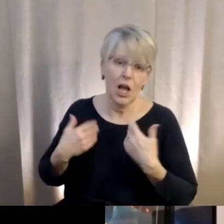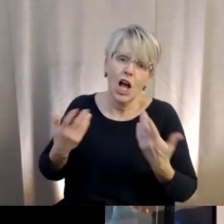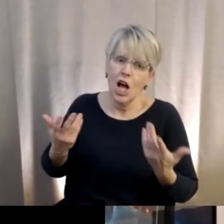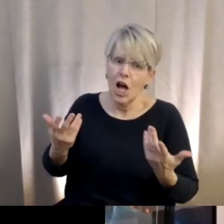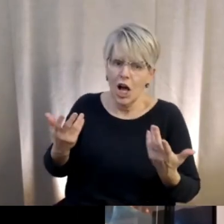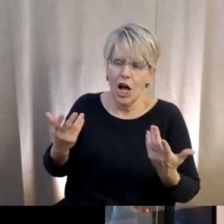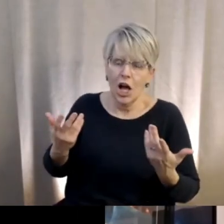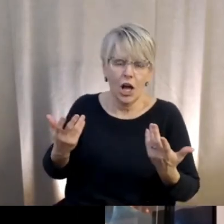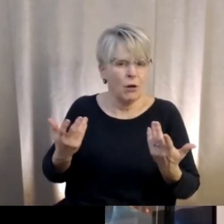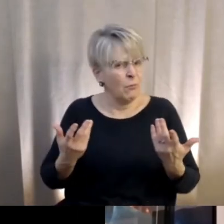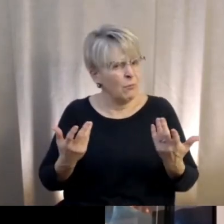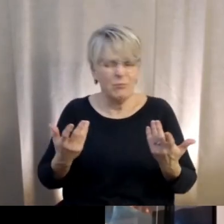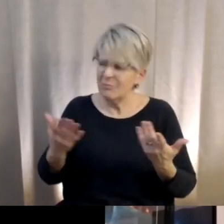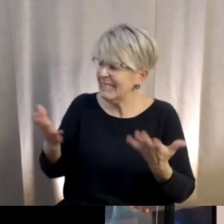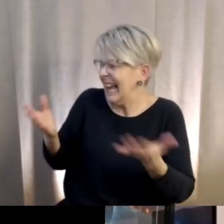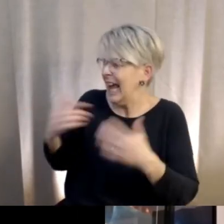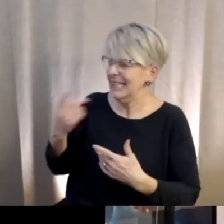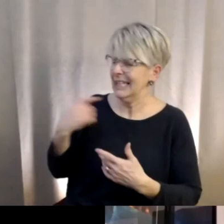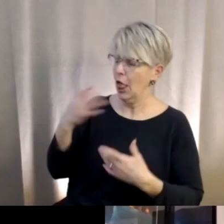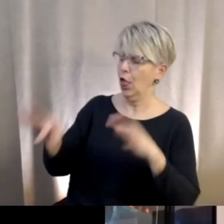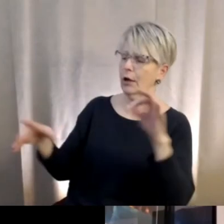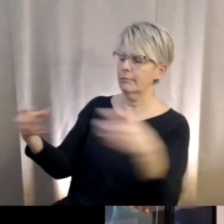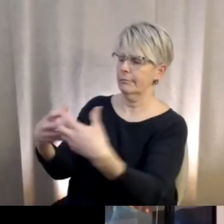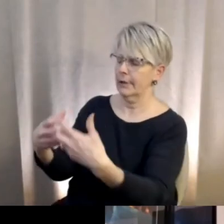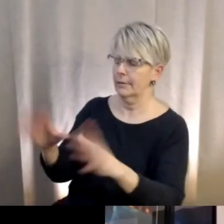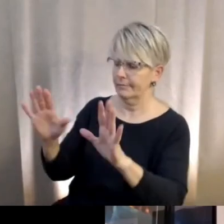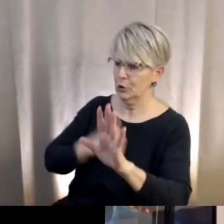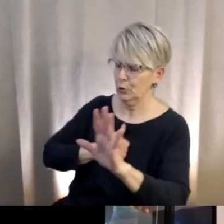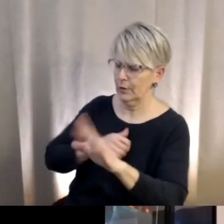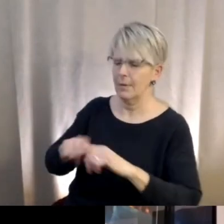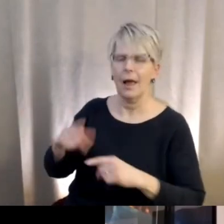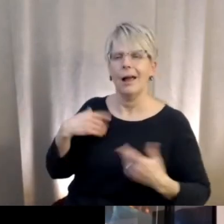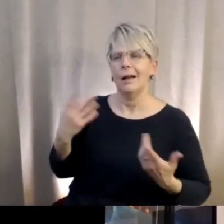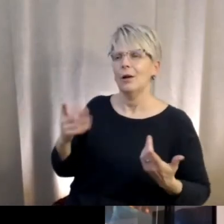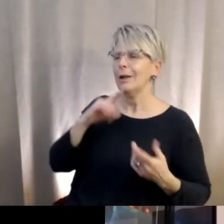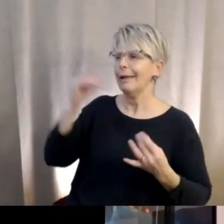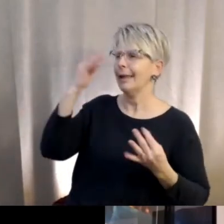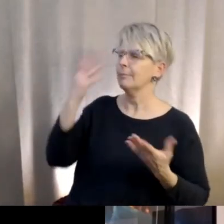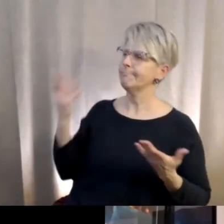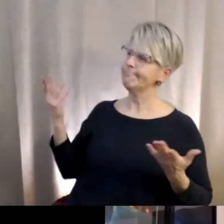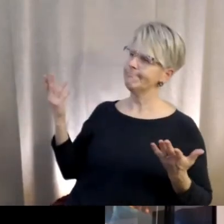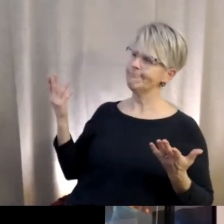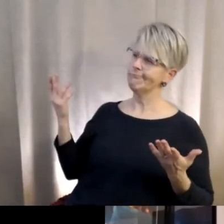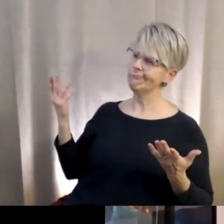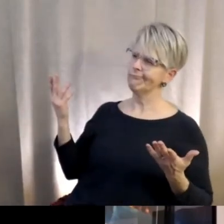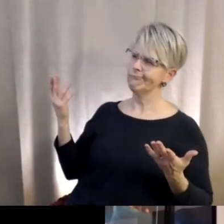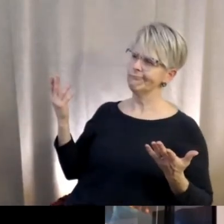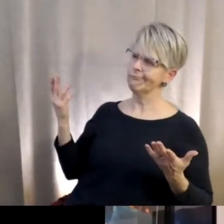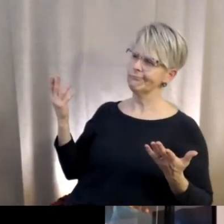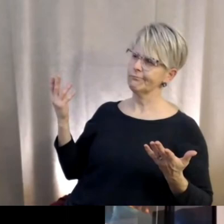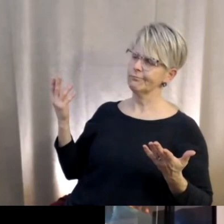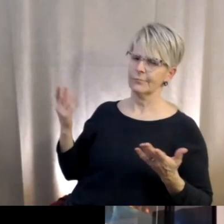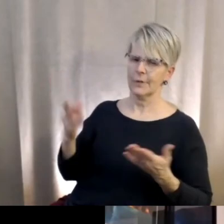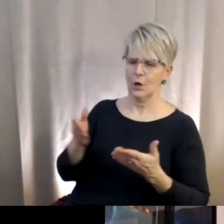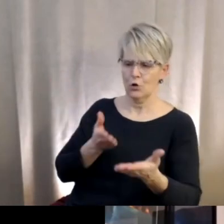yeah, I sort of mixed two questions together. So apologies, but I just mean, what are some of the things that you get service